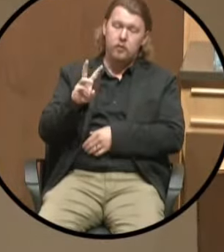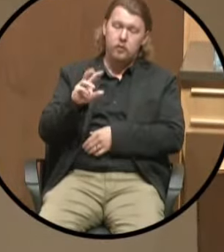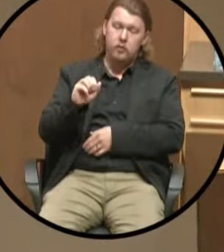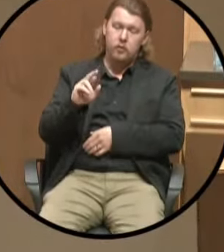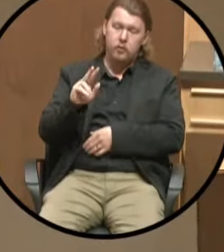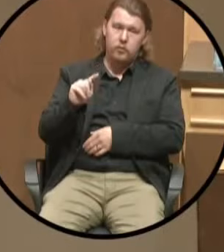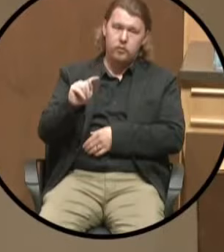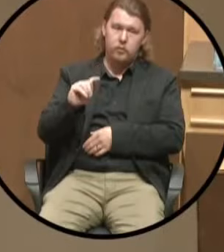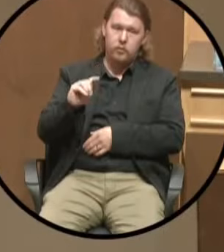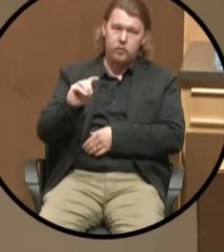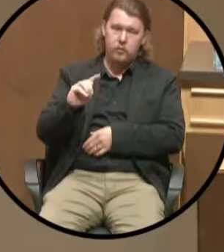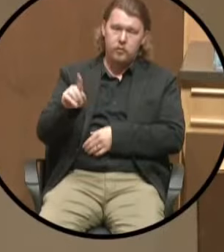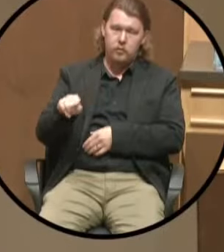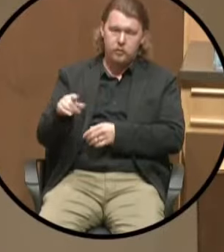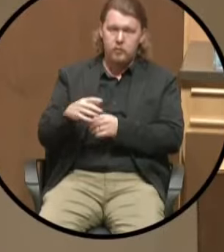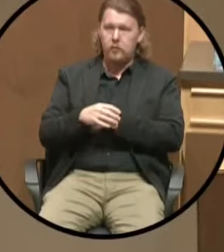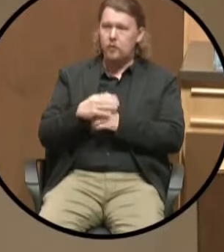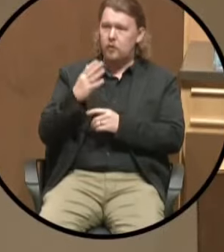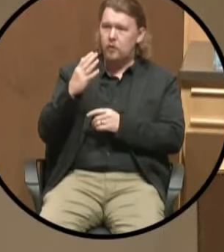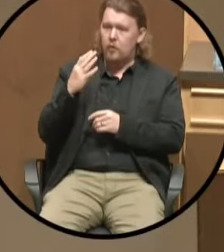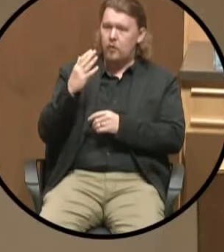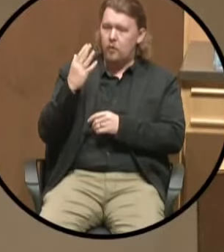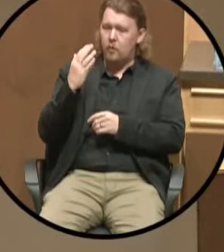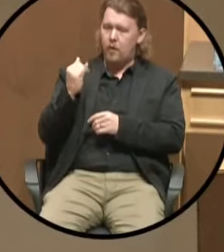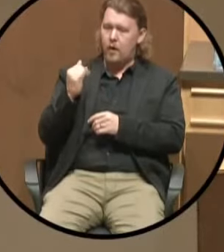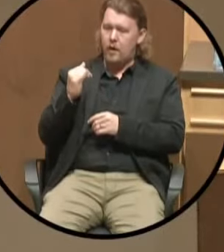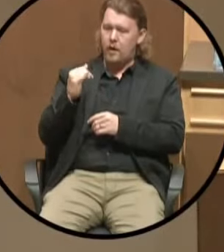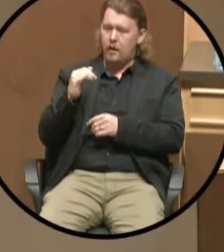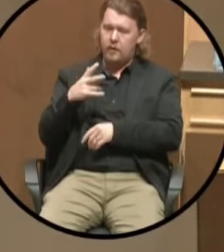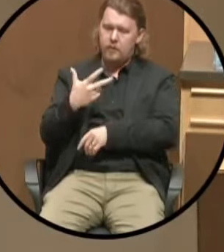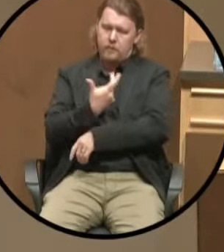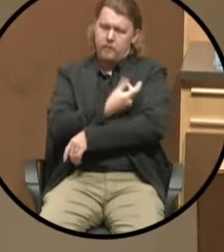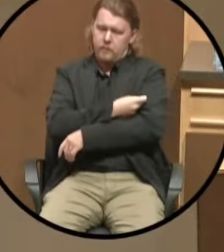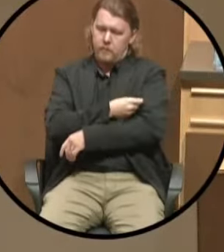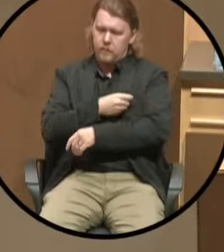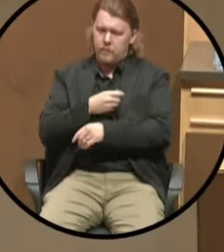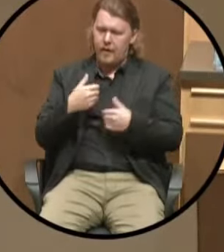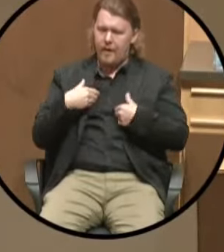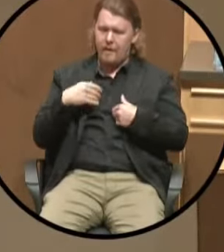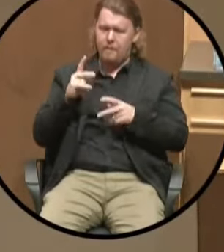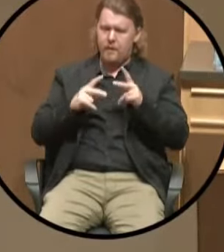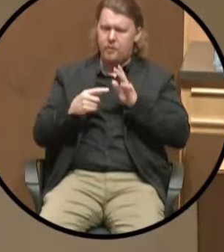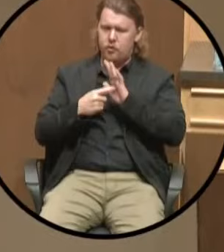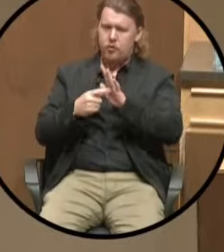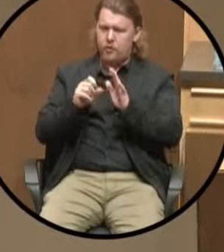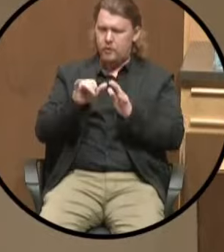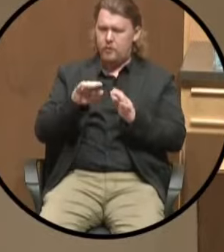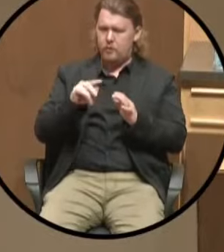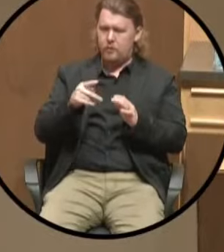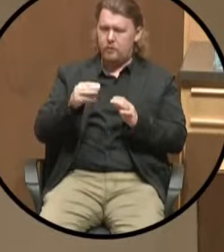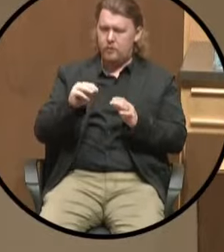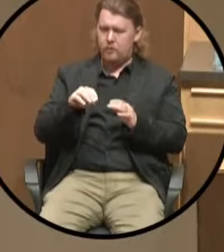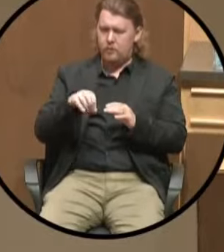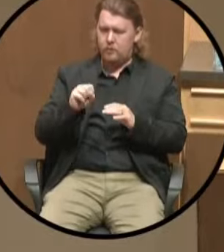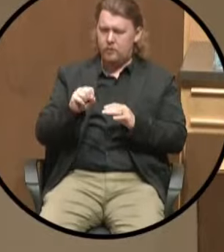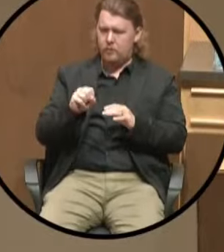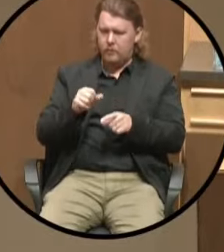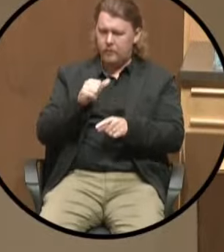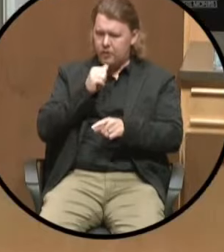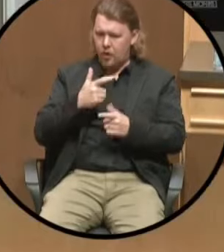does a vaccine have people reacting with symptoms without a live virus, whereas other vaccines don't cause